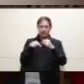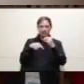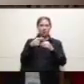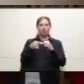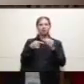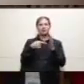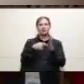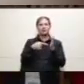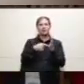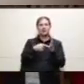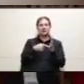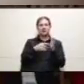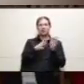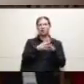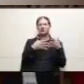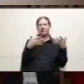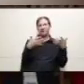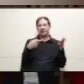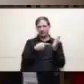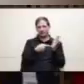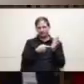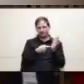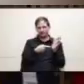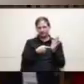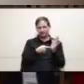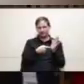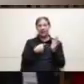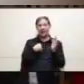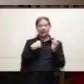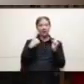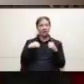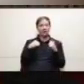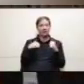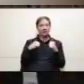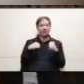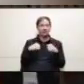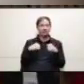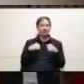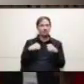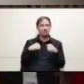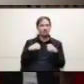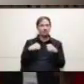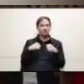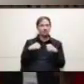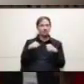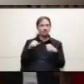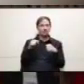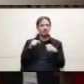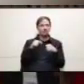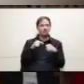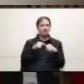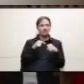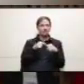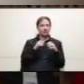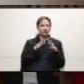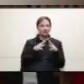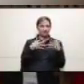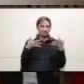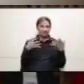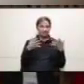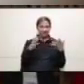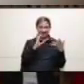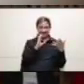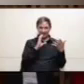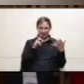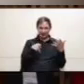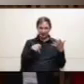issue. I can confirm, Honorable Chair, that the issue in the City Press that clearly says